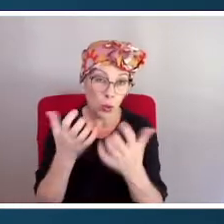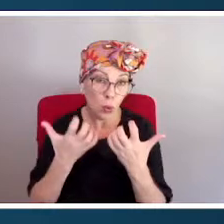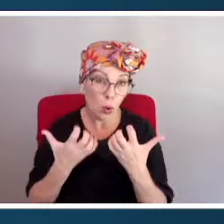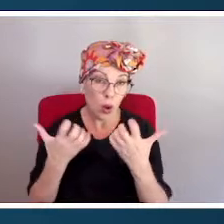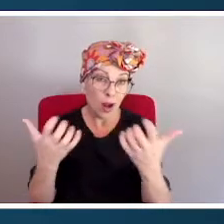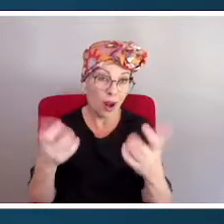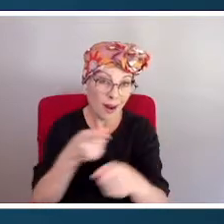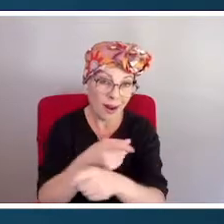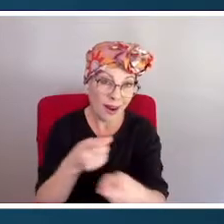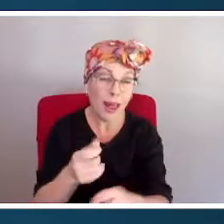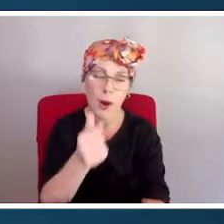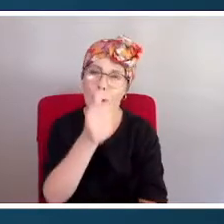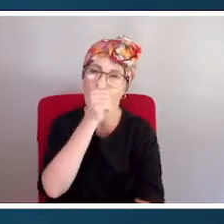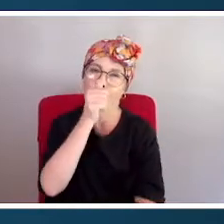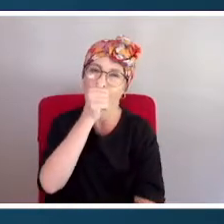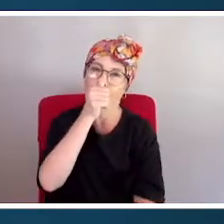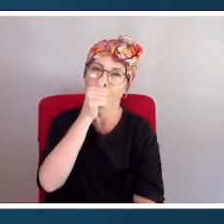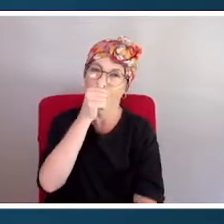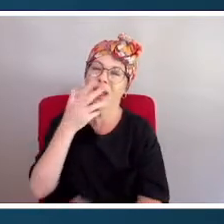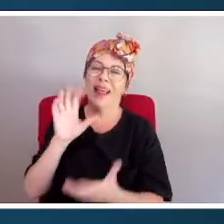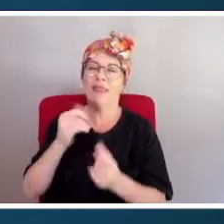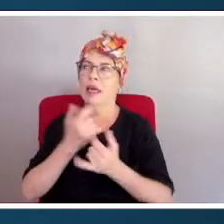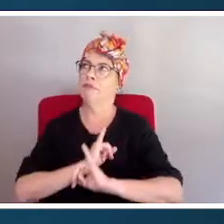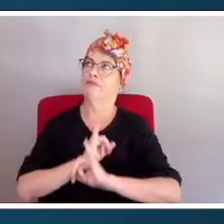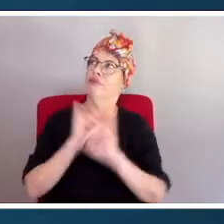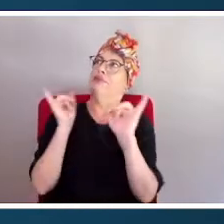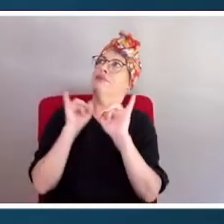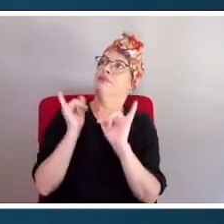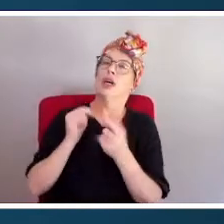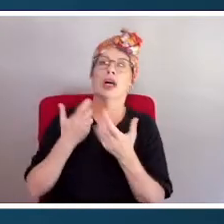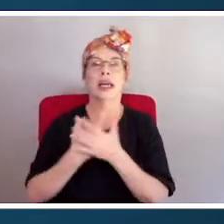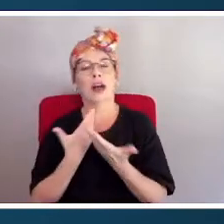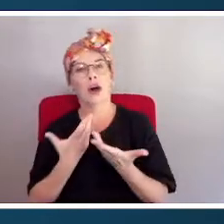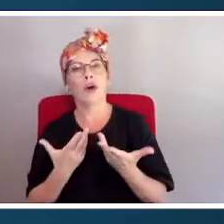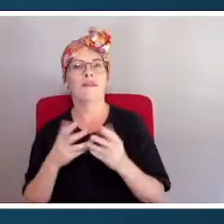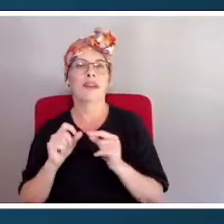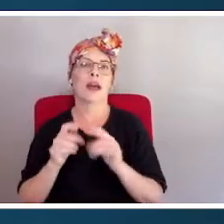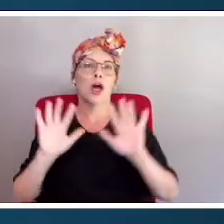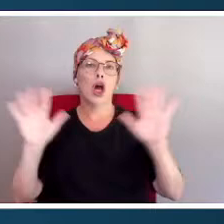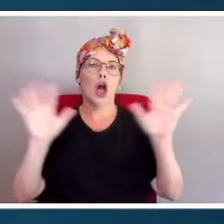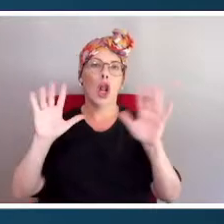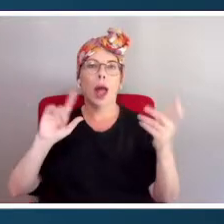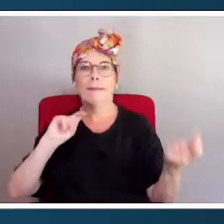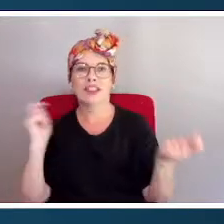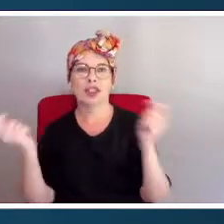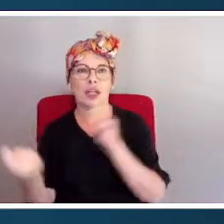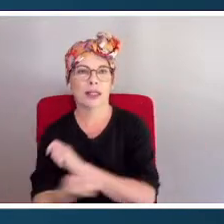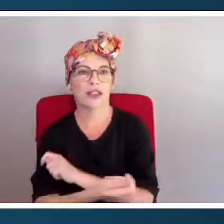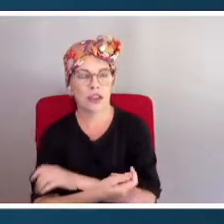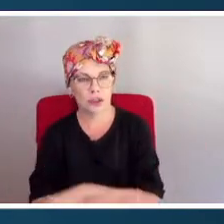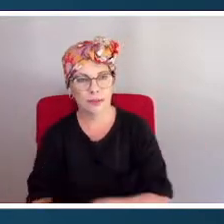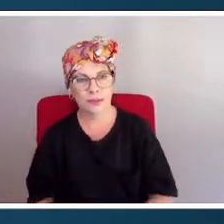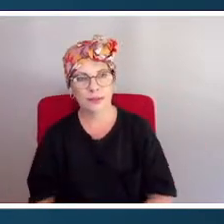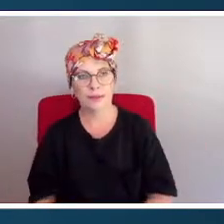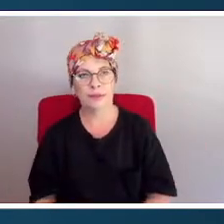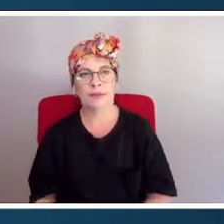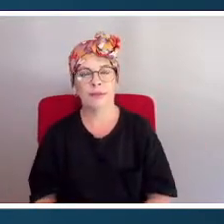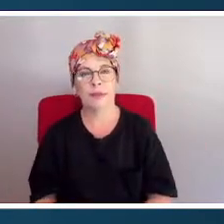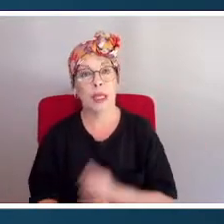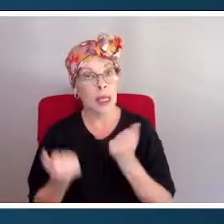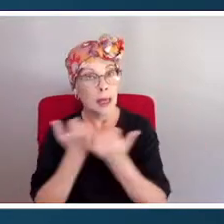Pacific. I know as well that many of you have worked on Australia's